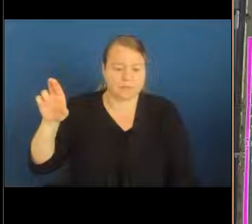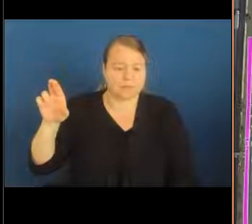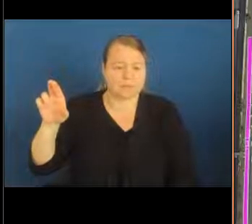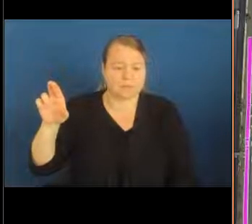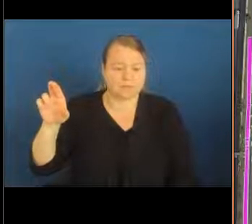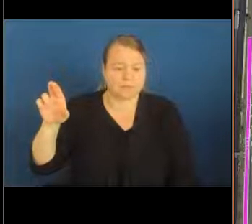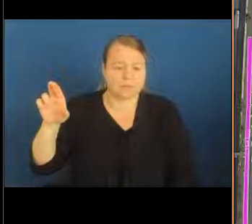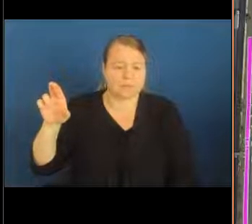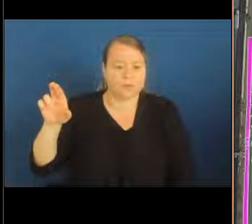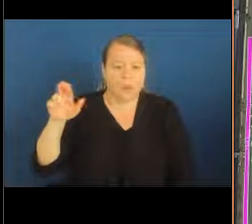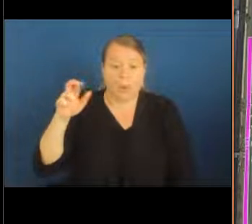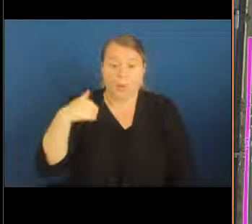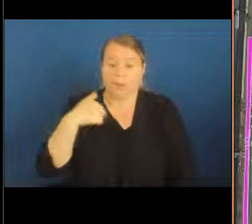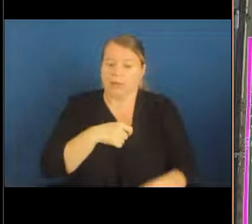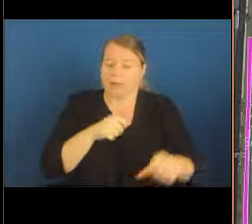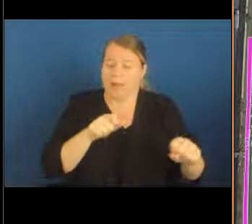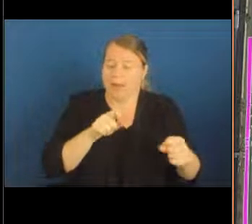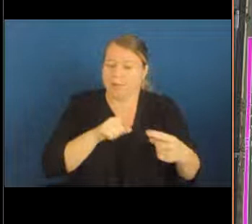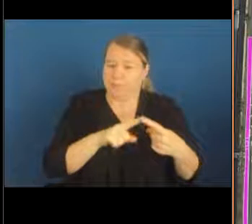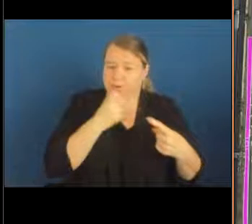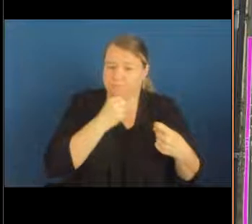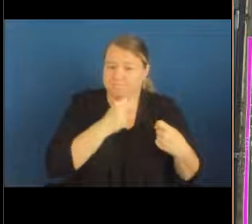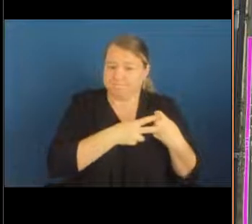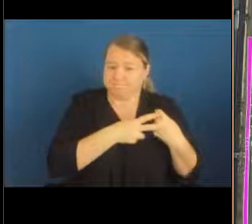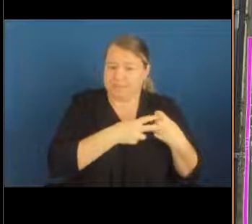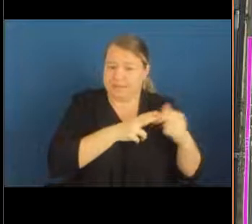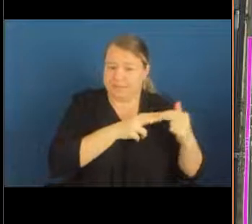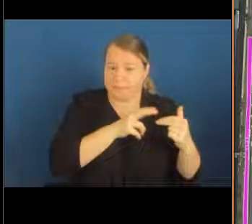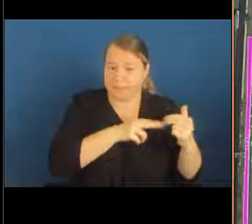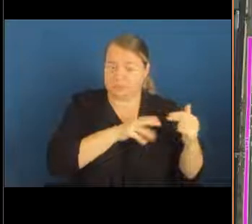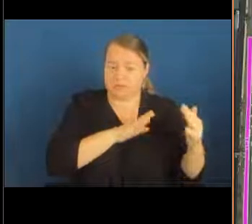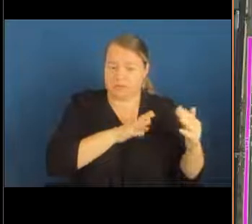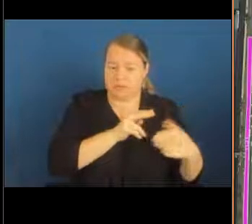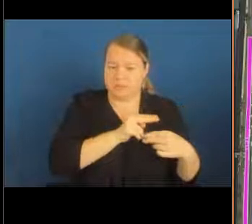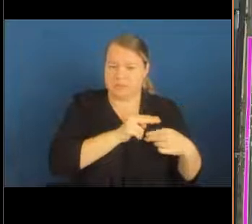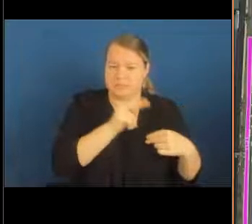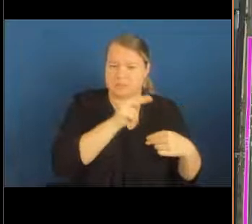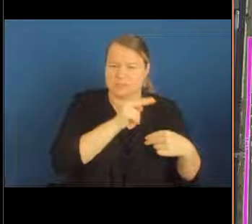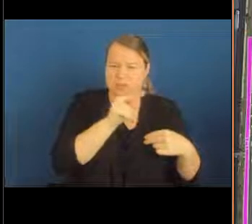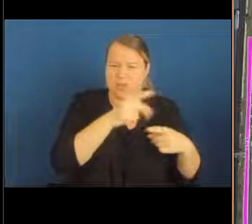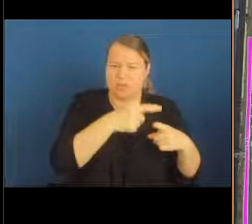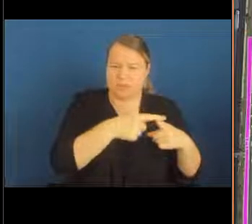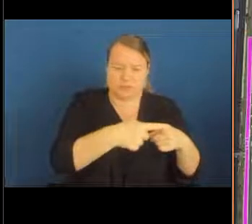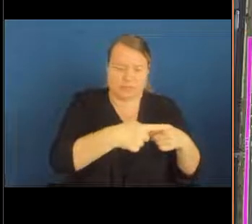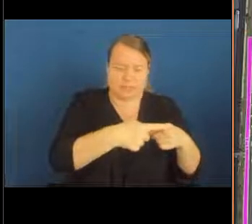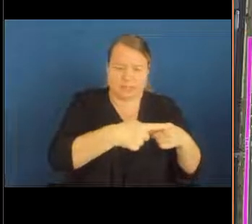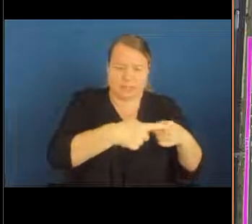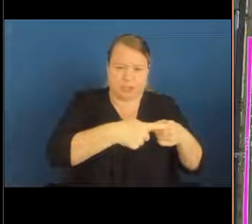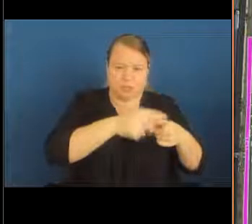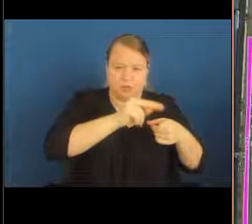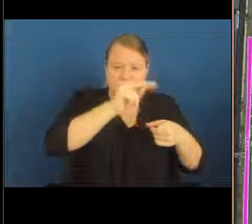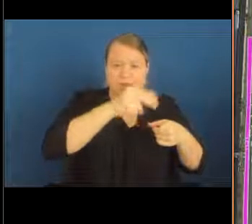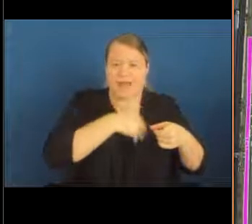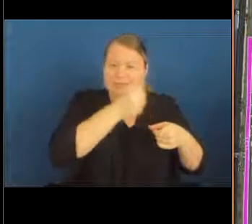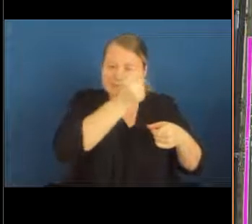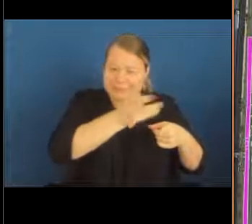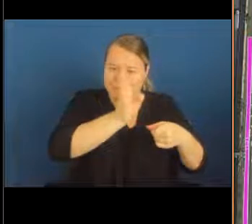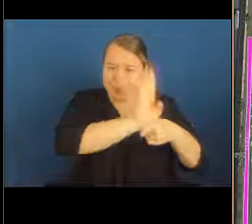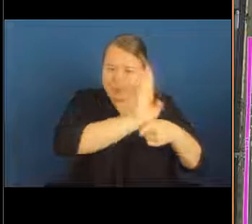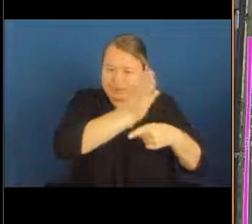to save this building that's just north of the intersection here. That also had several businesses in